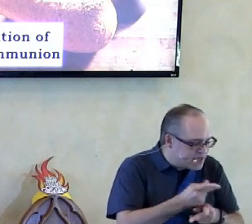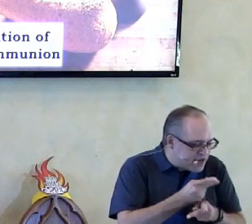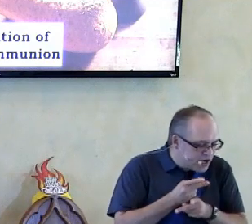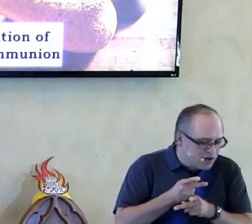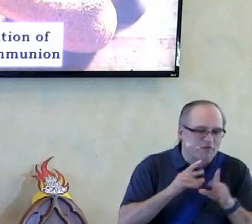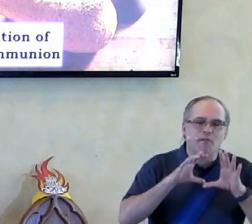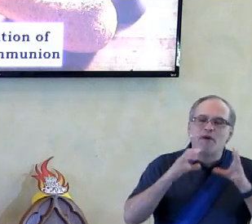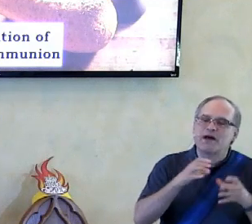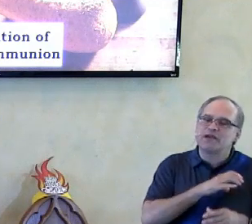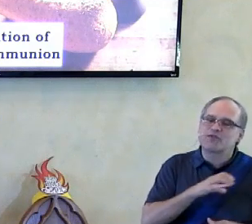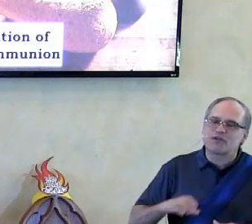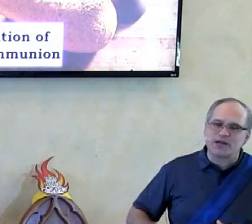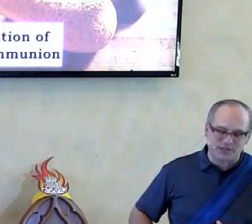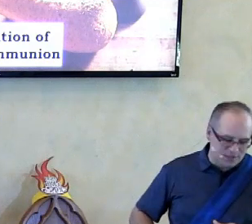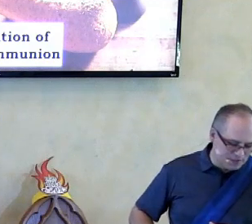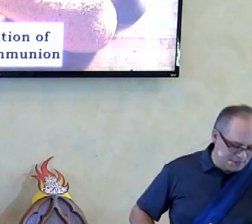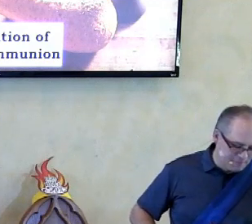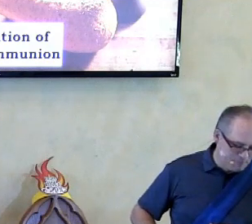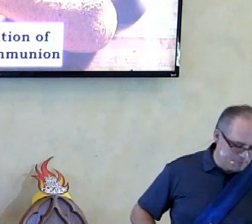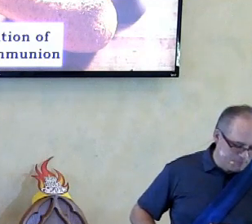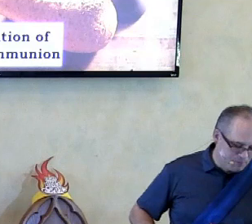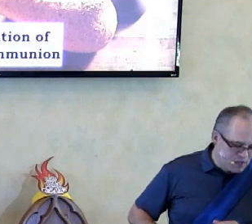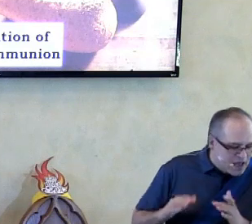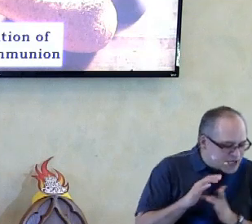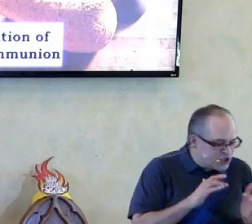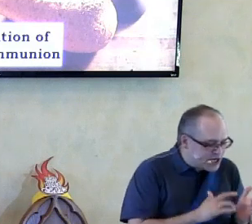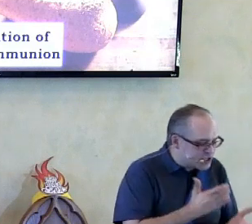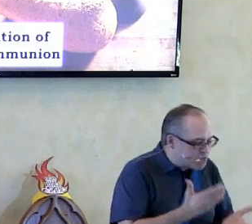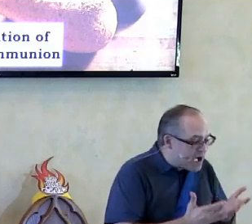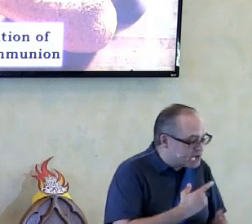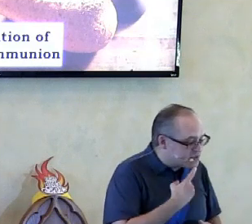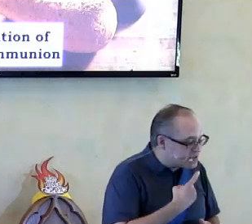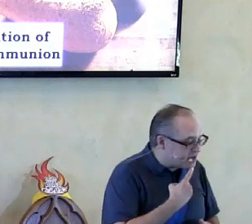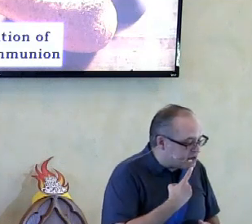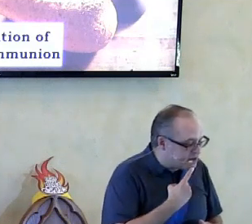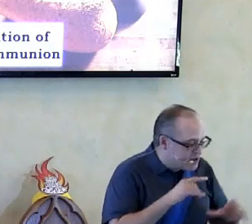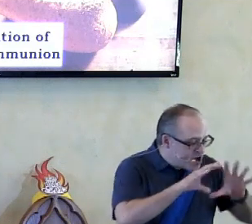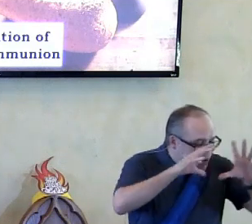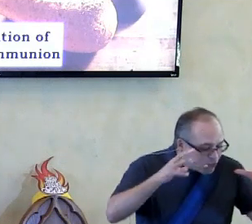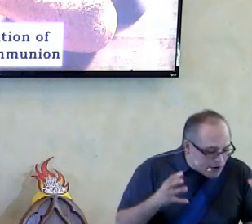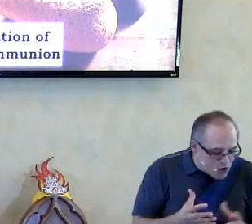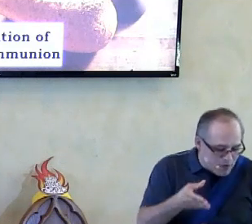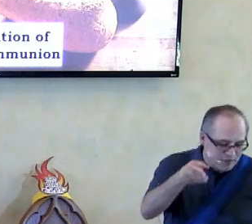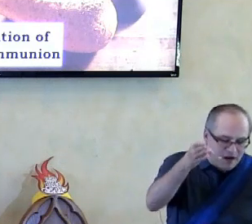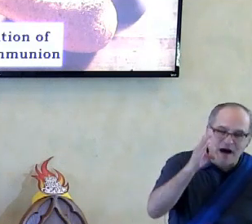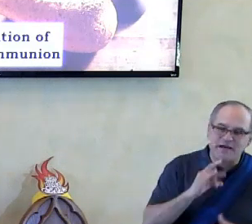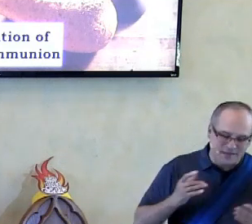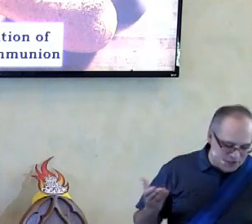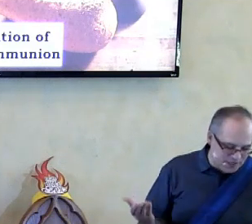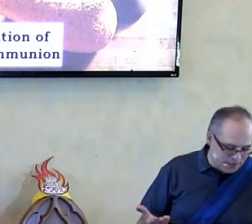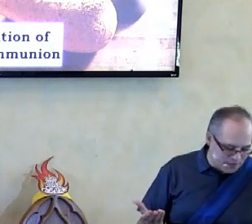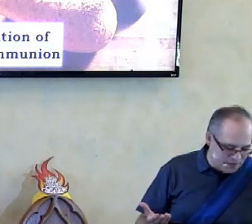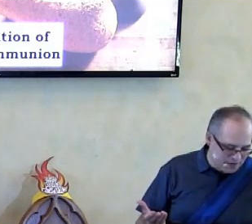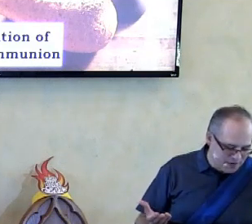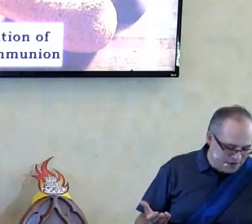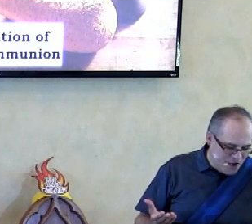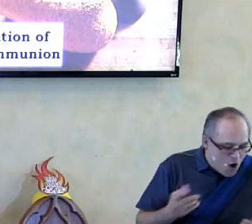of care of the body of Christ. As Jesus might have said, the realm of God is